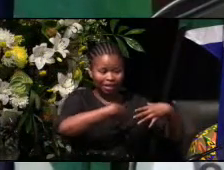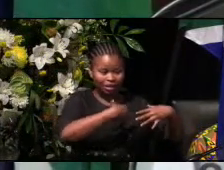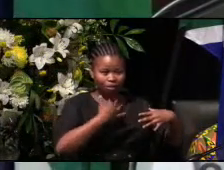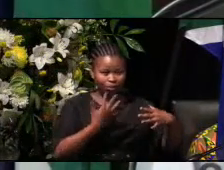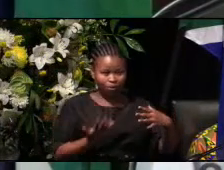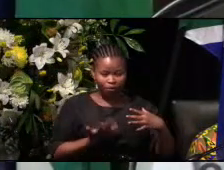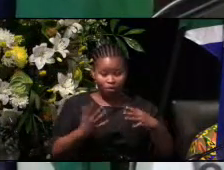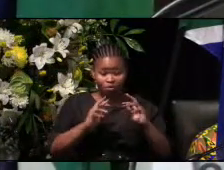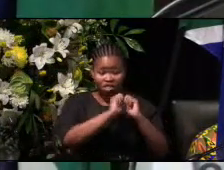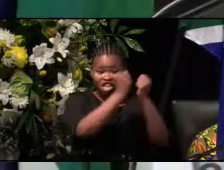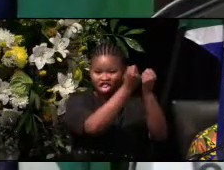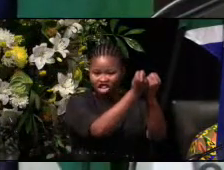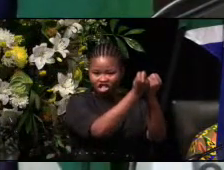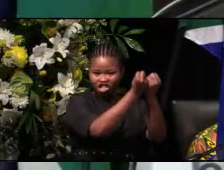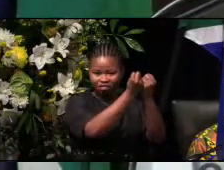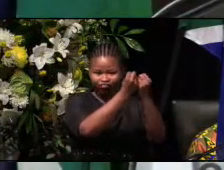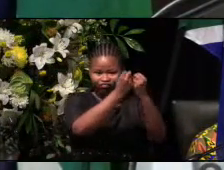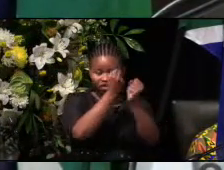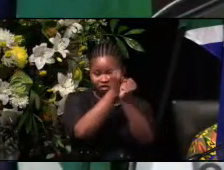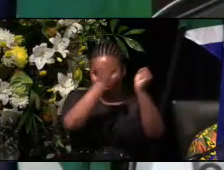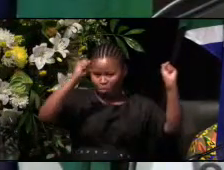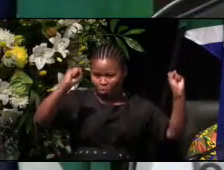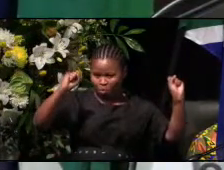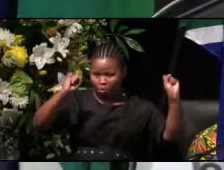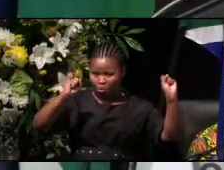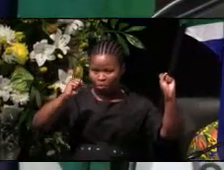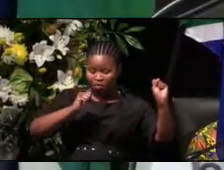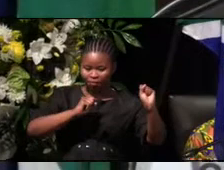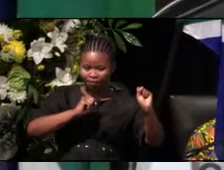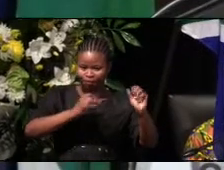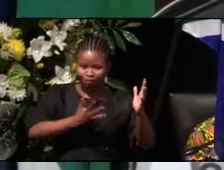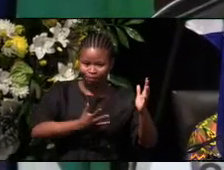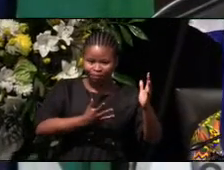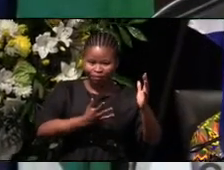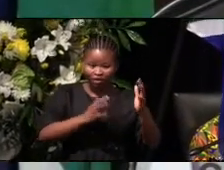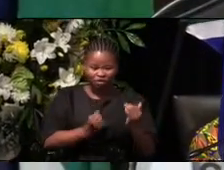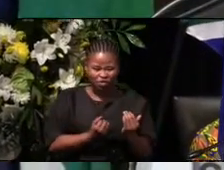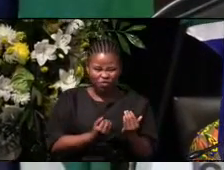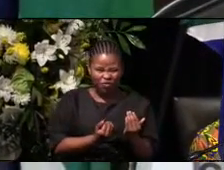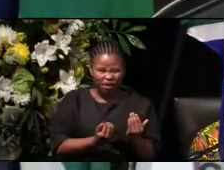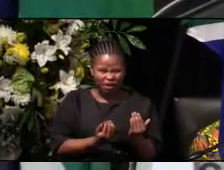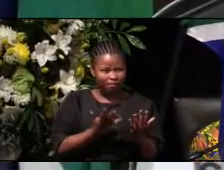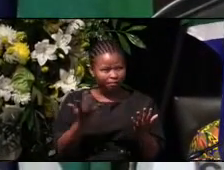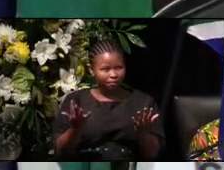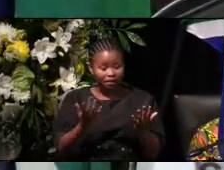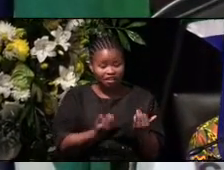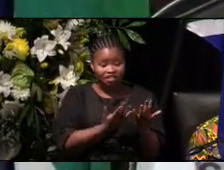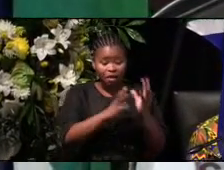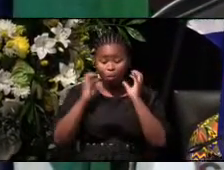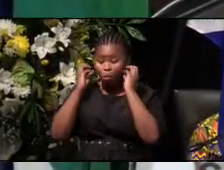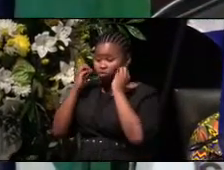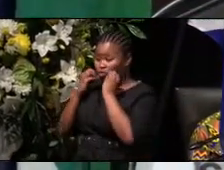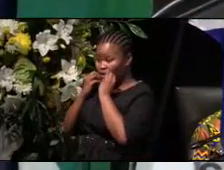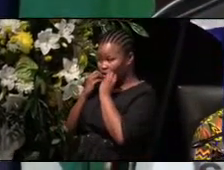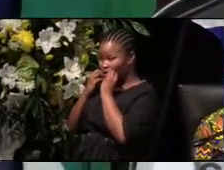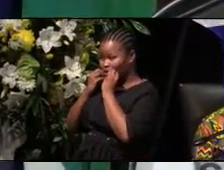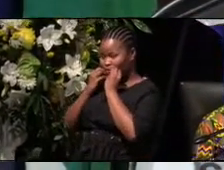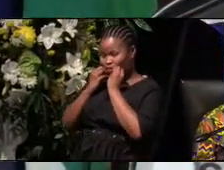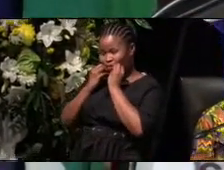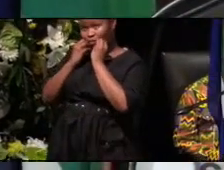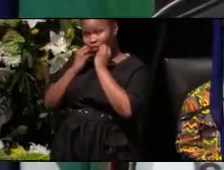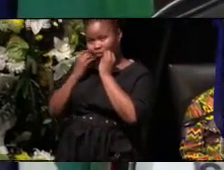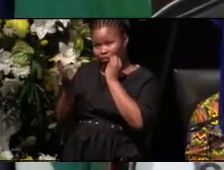with the National Liberation and therefore renders Moses Cortana